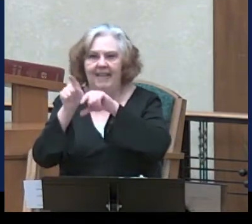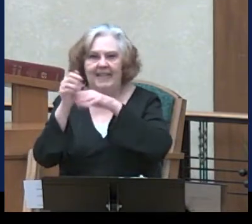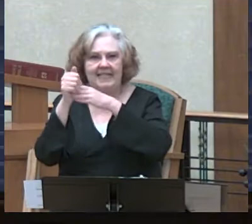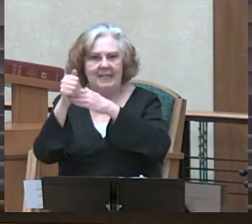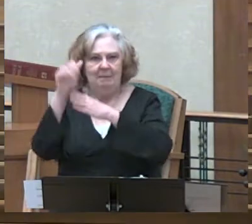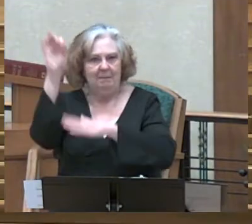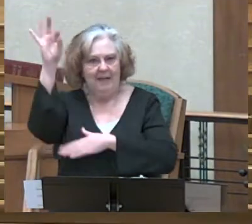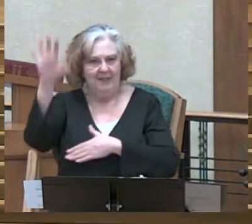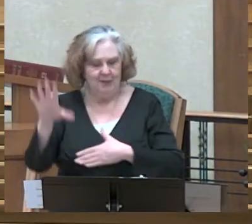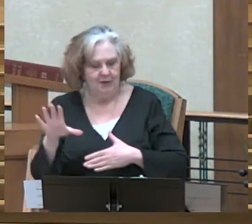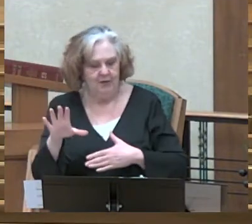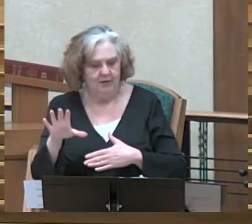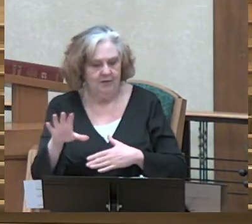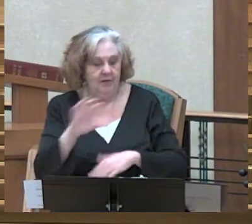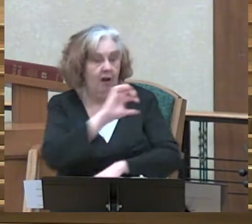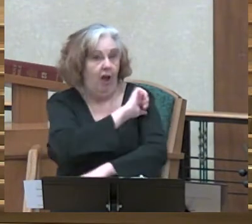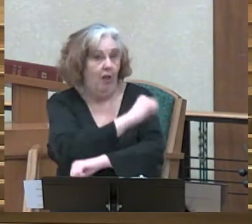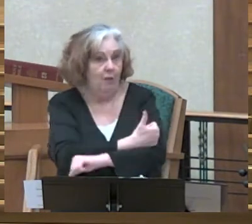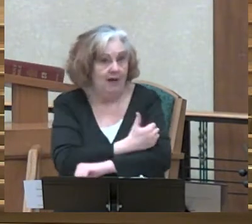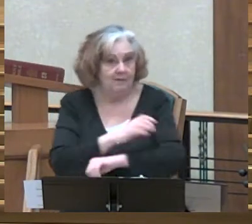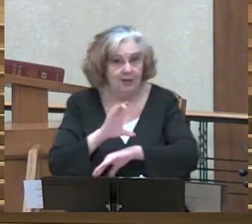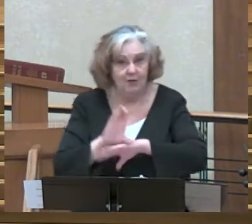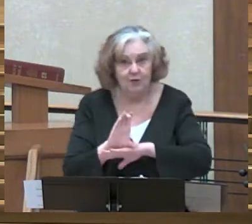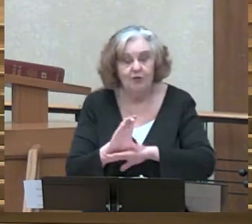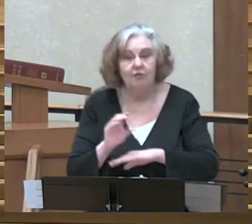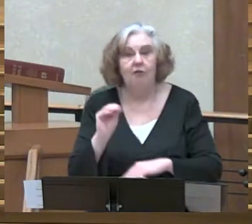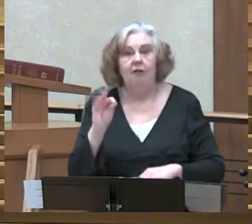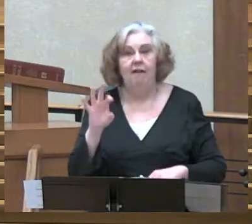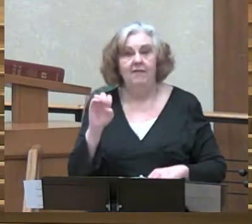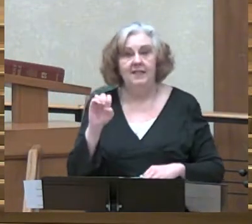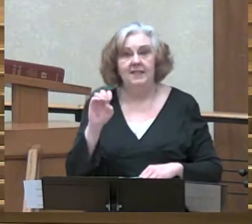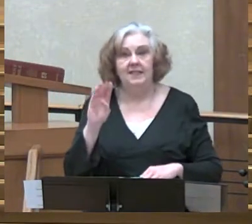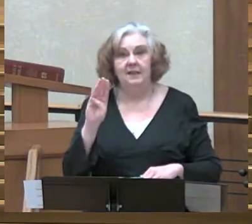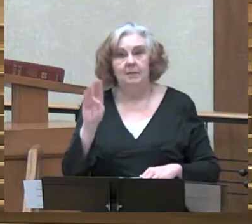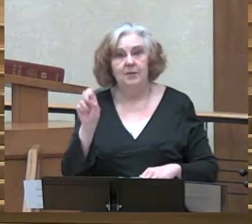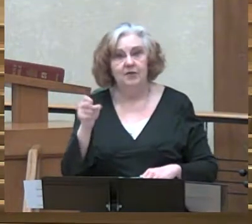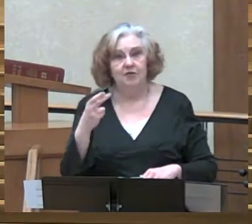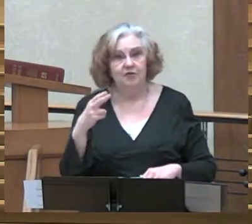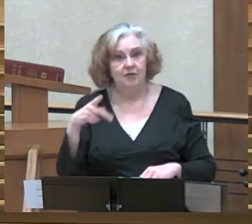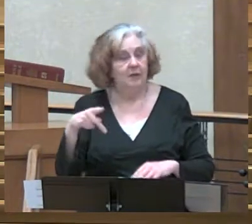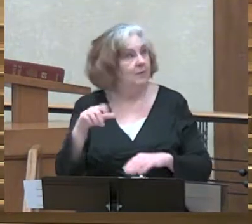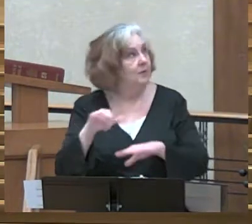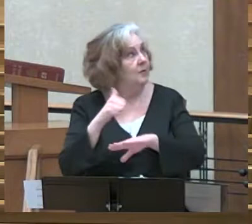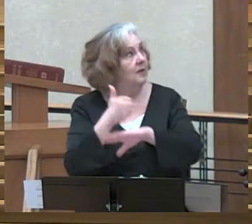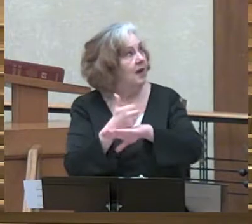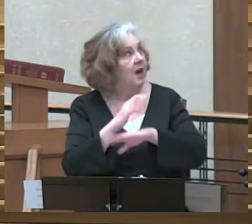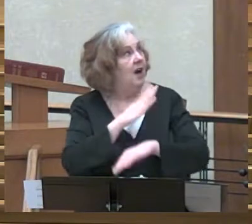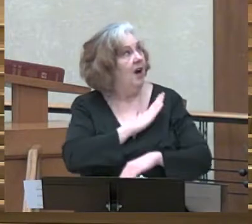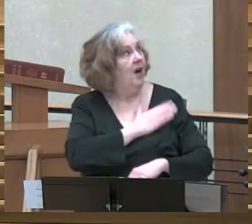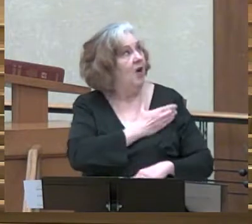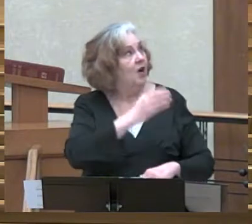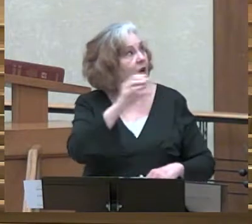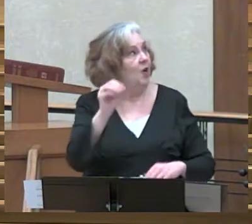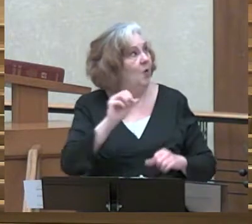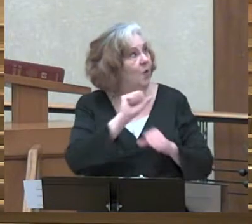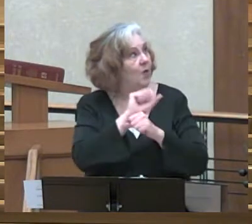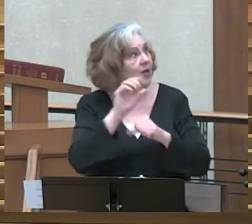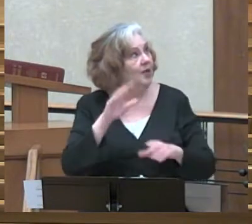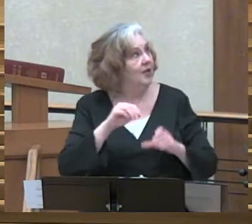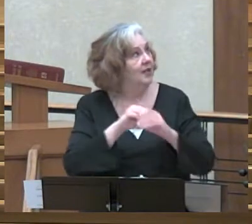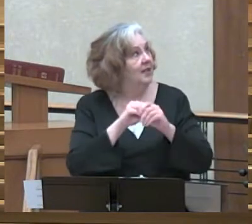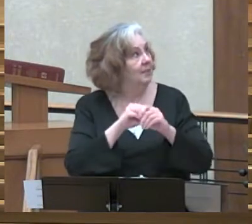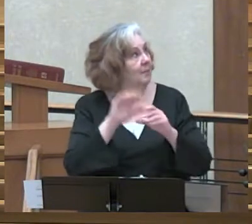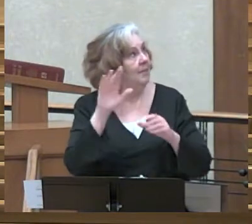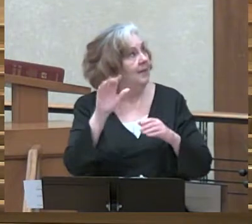Having been authorized by the church and the office of the bishop to install Pastor Anjanette Bandel, our co-worker in the gospel, as lead